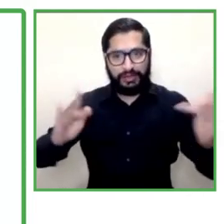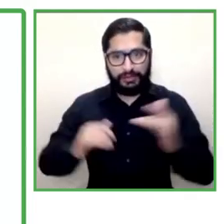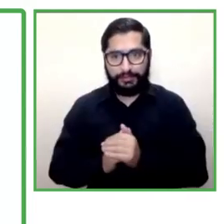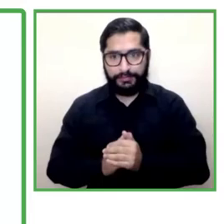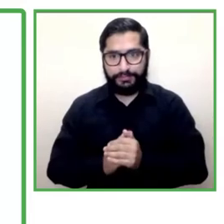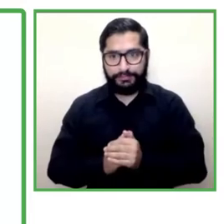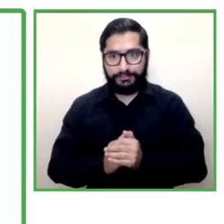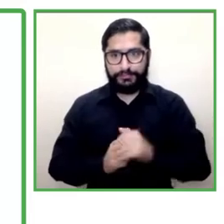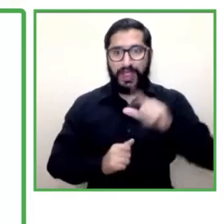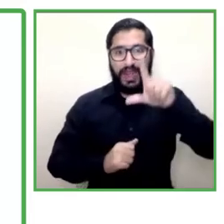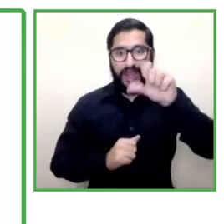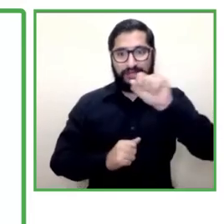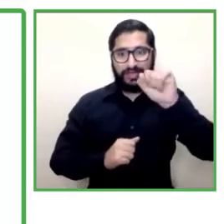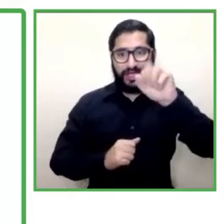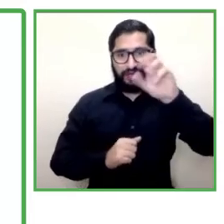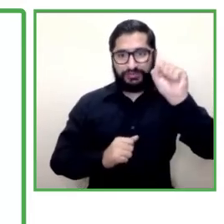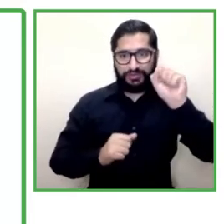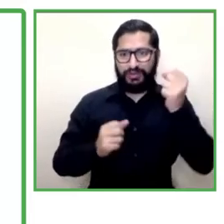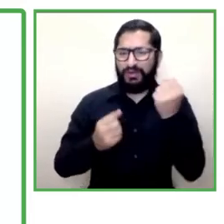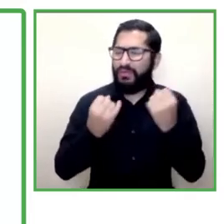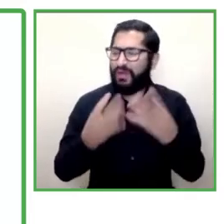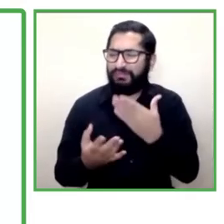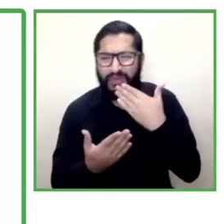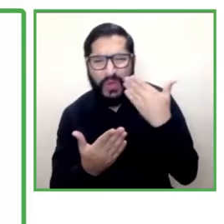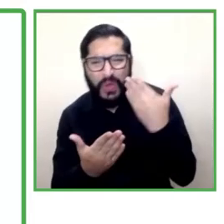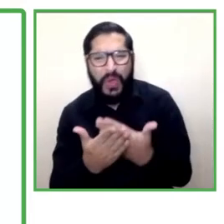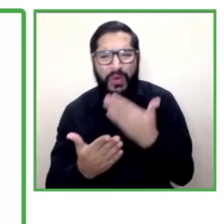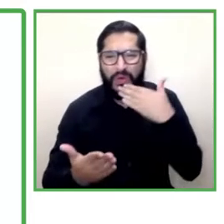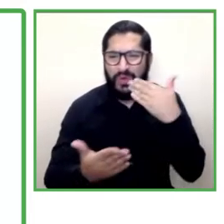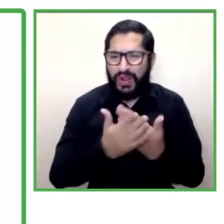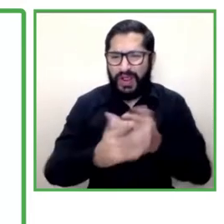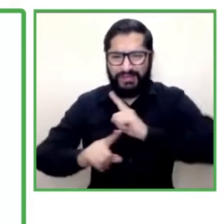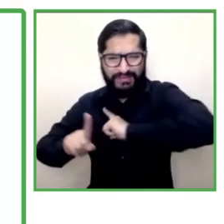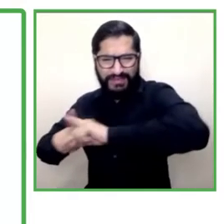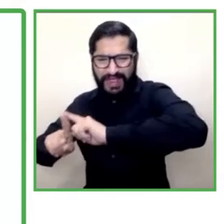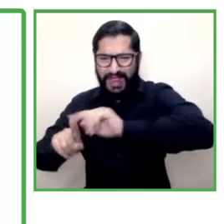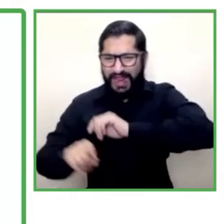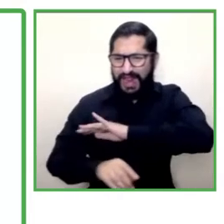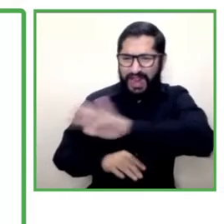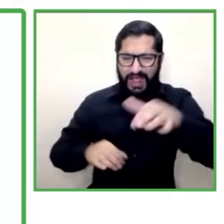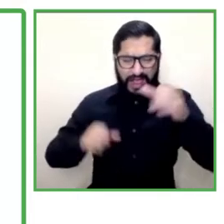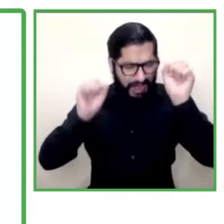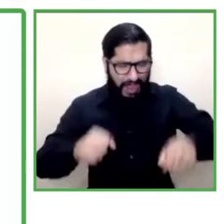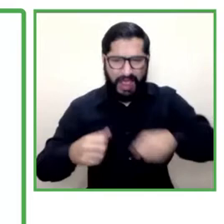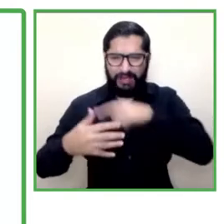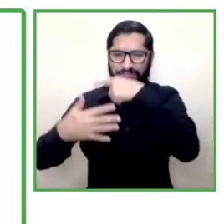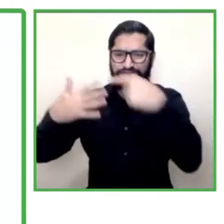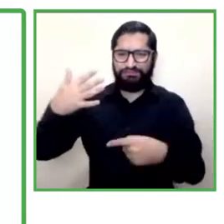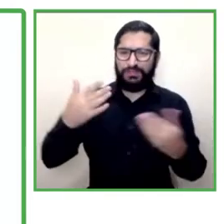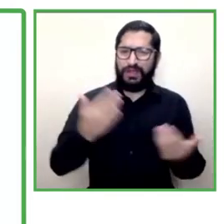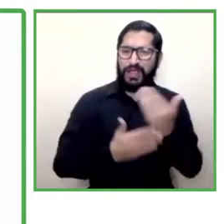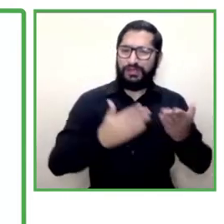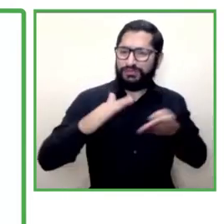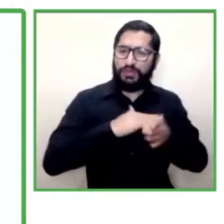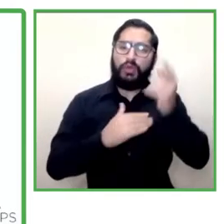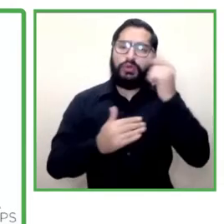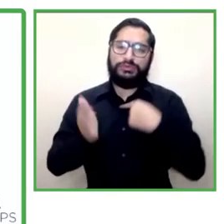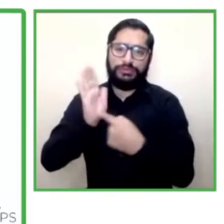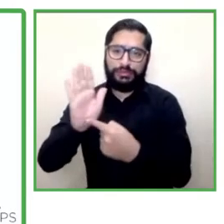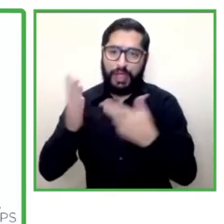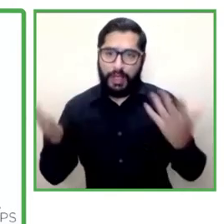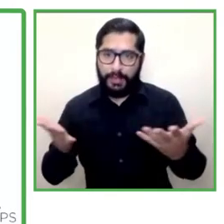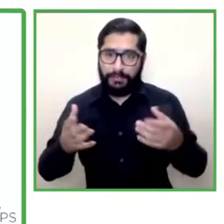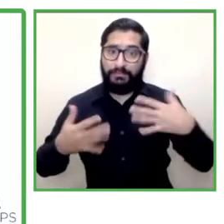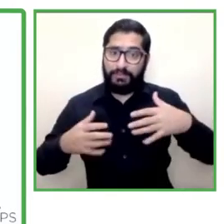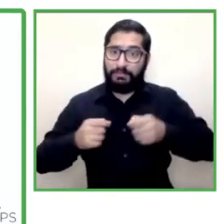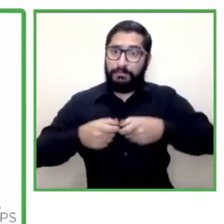a rather versatile tool, and it allows you to do many things. For example, to